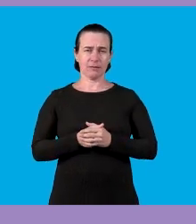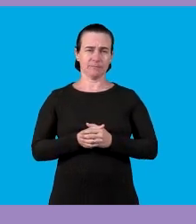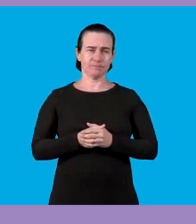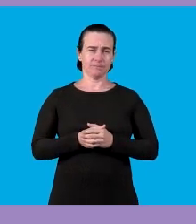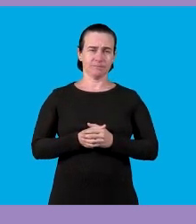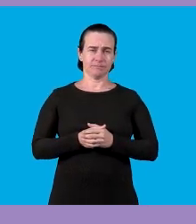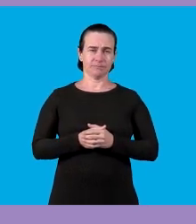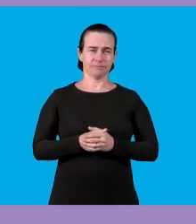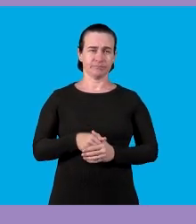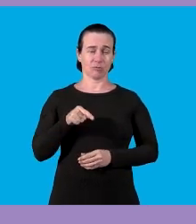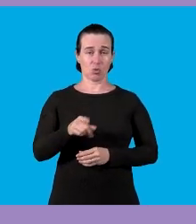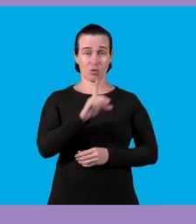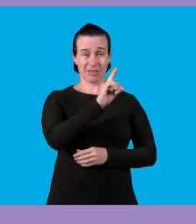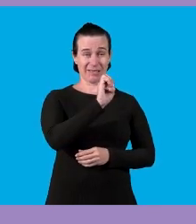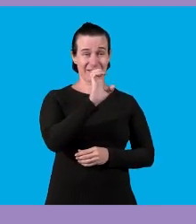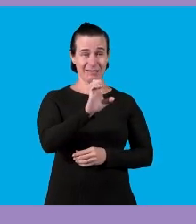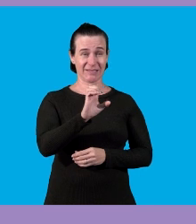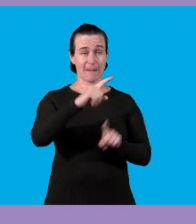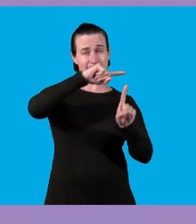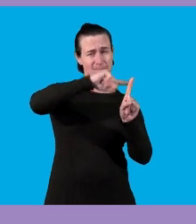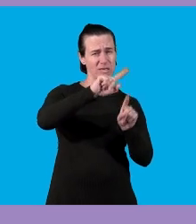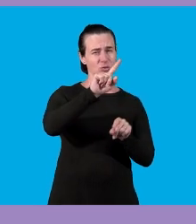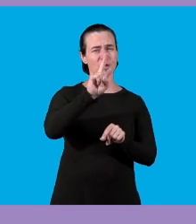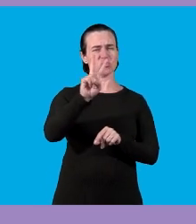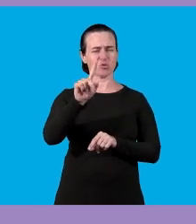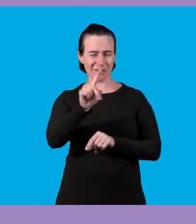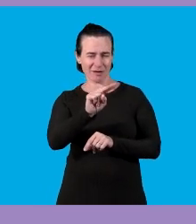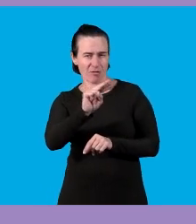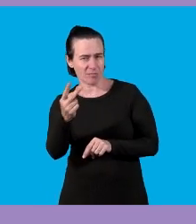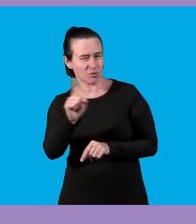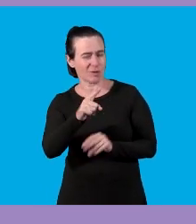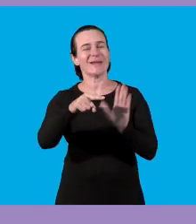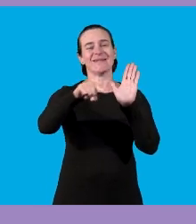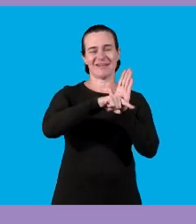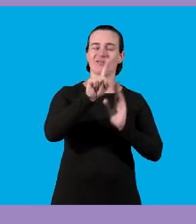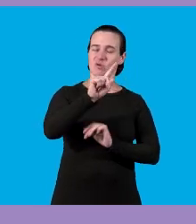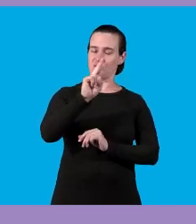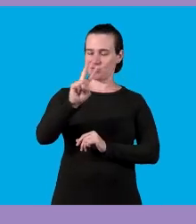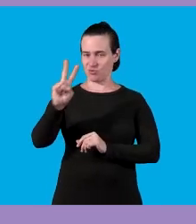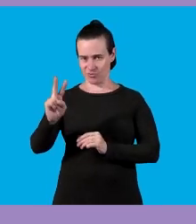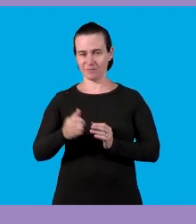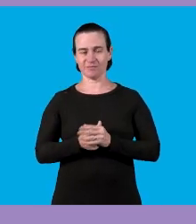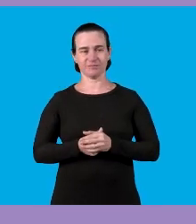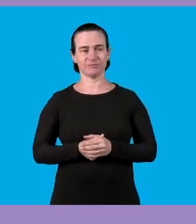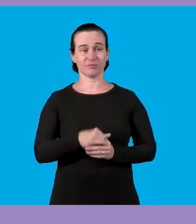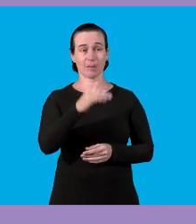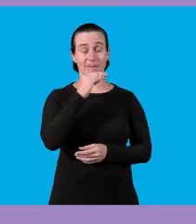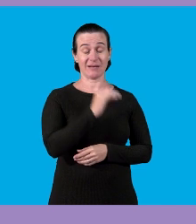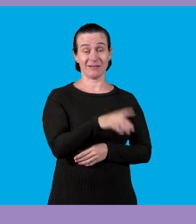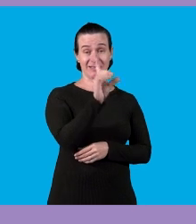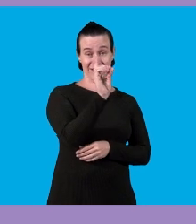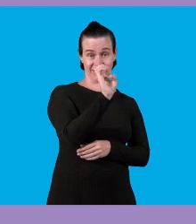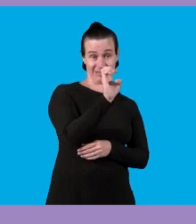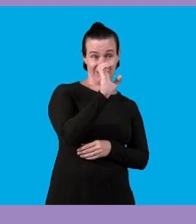need to now find the additive inverse of 122 degrees, which would be negative 122 degrees.